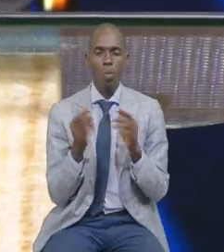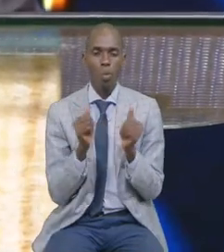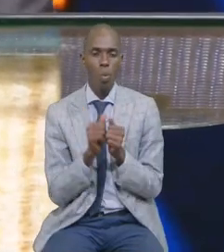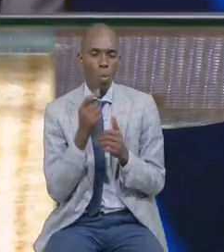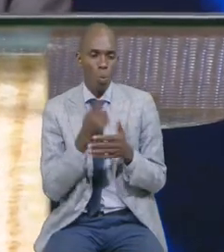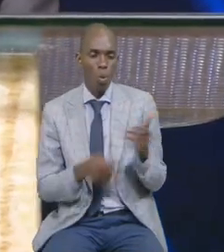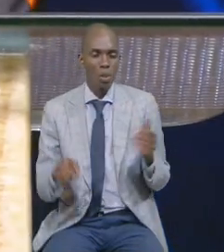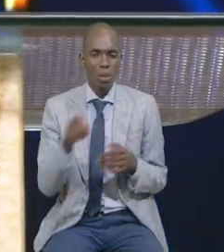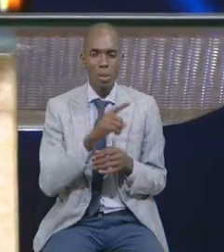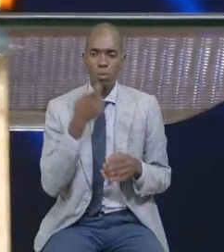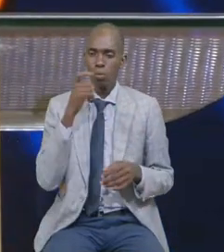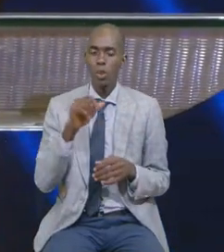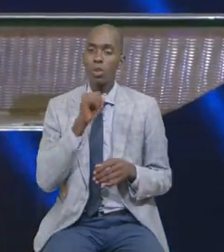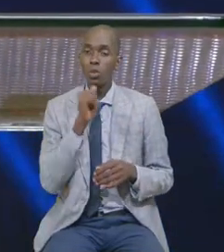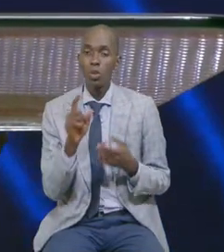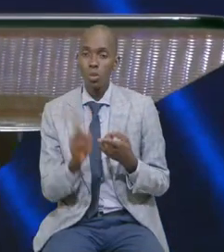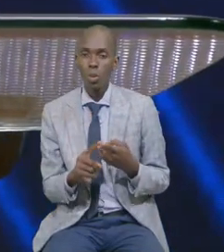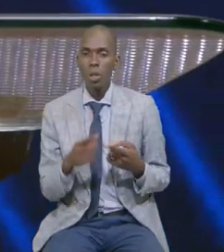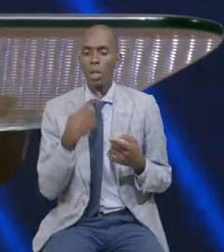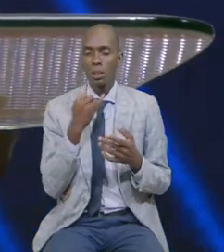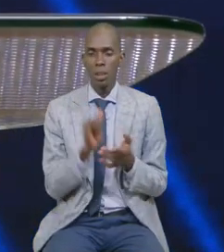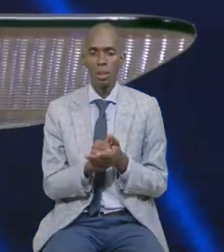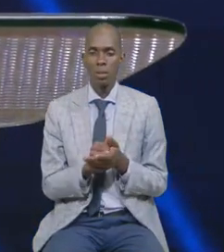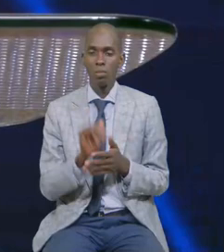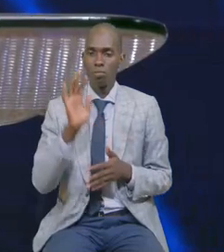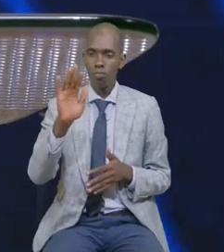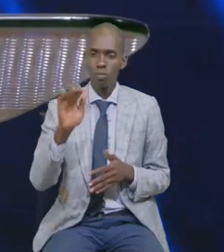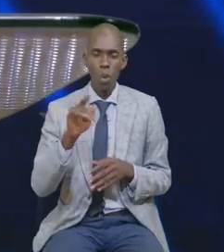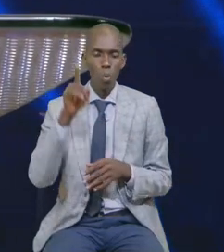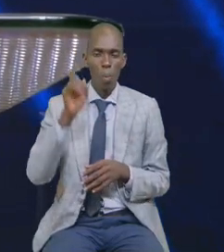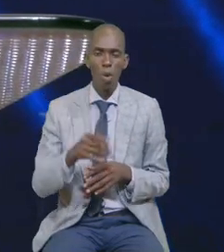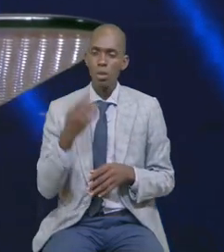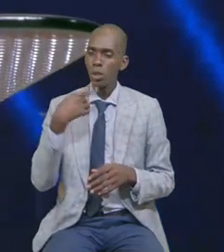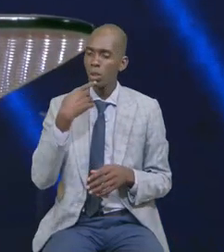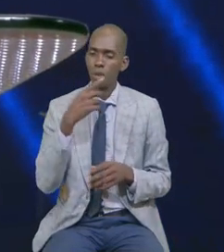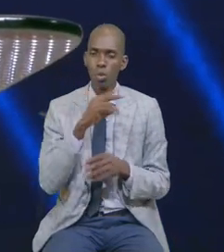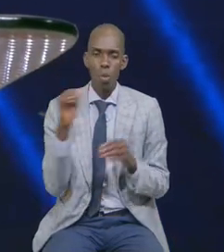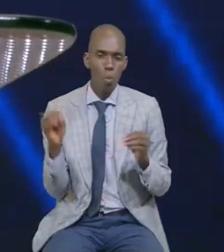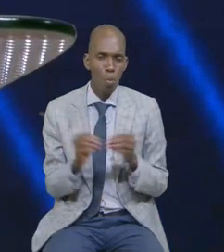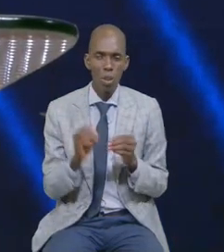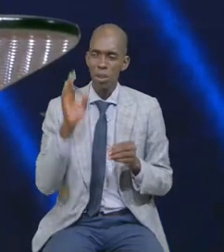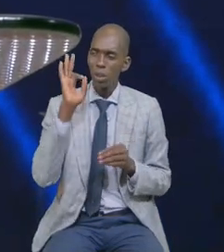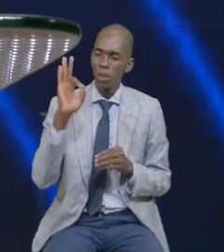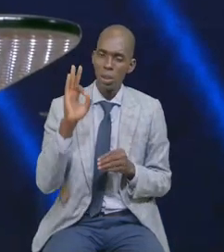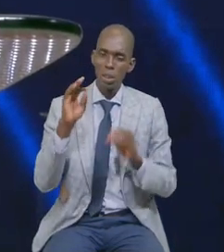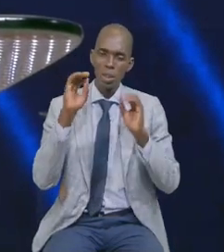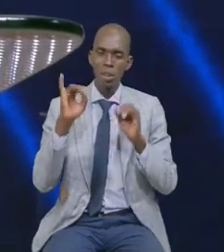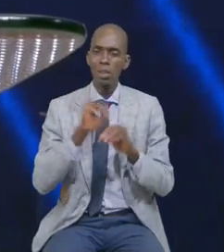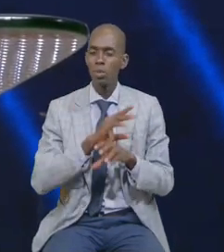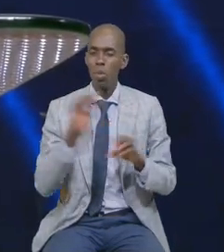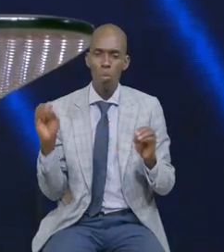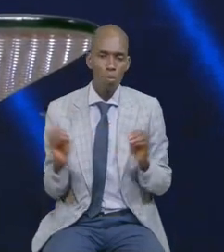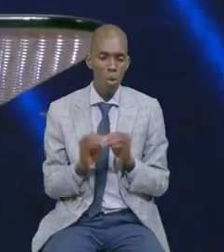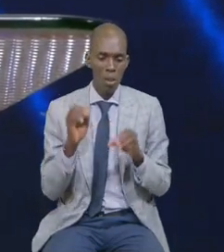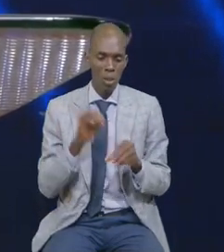them. And they said they should speak henceforth from this hour from this day to no man